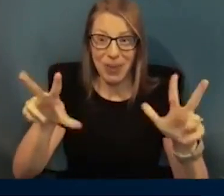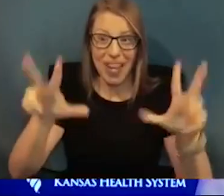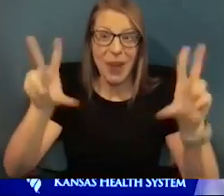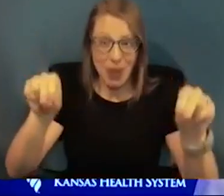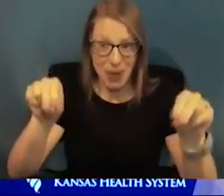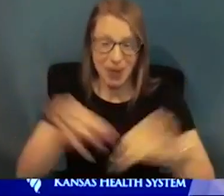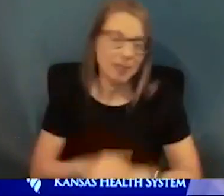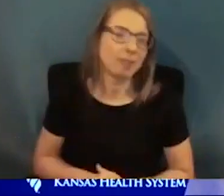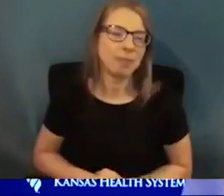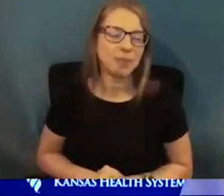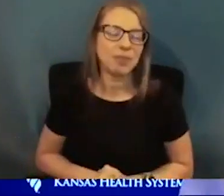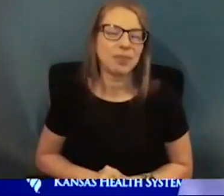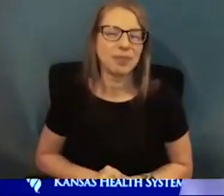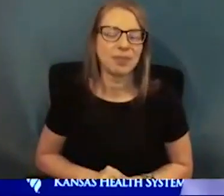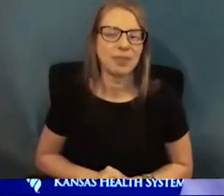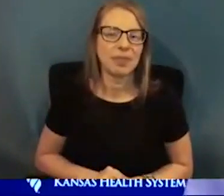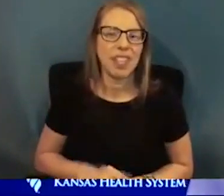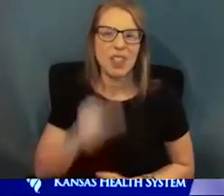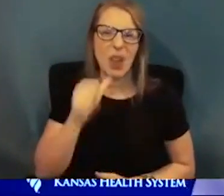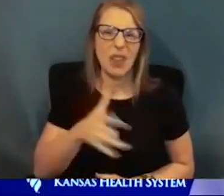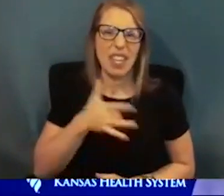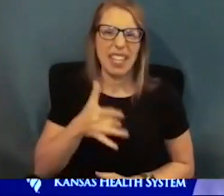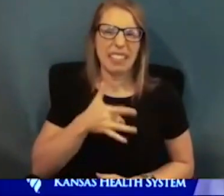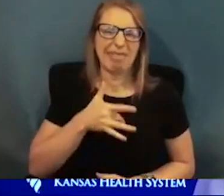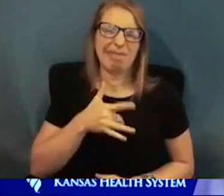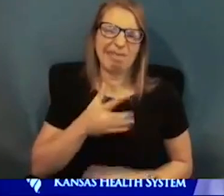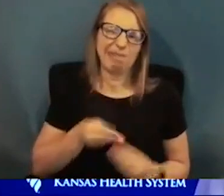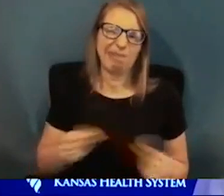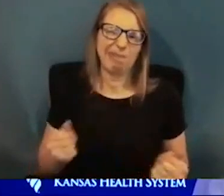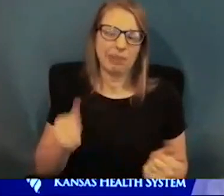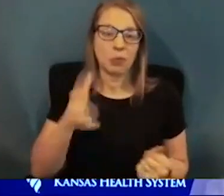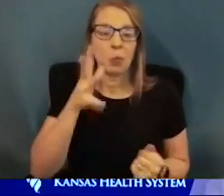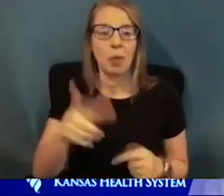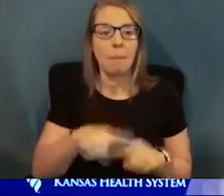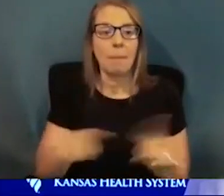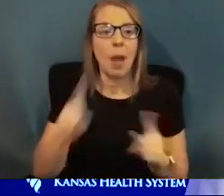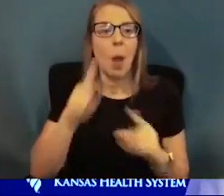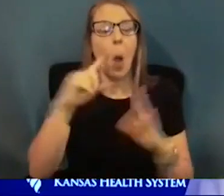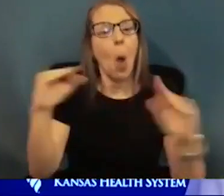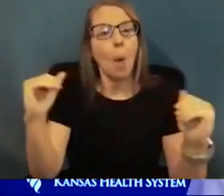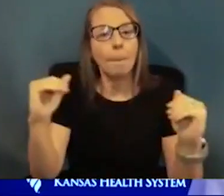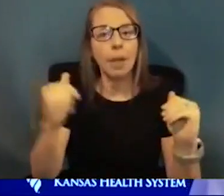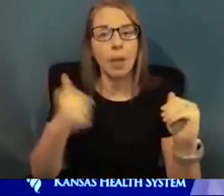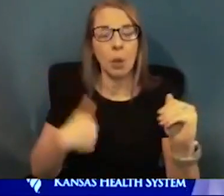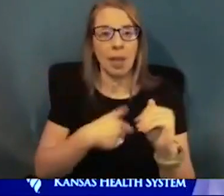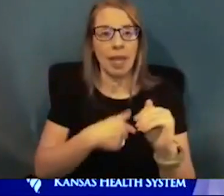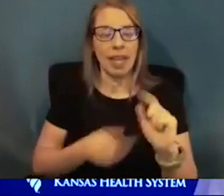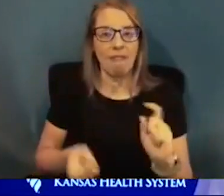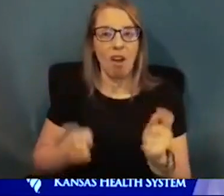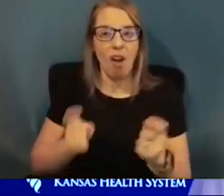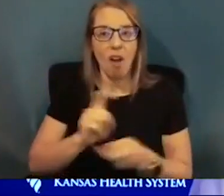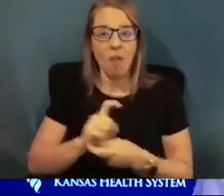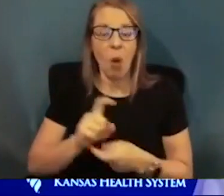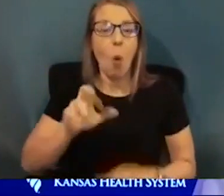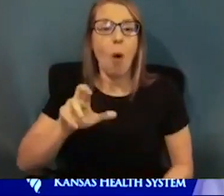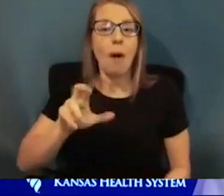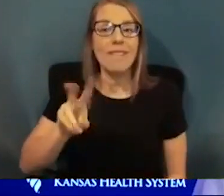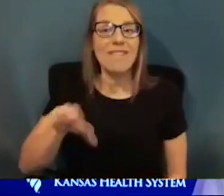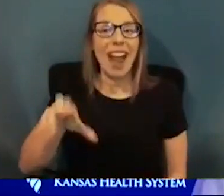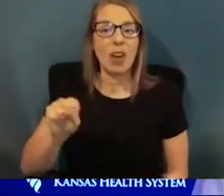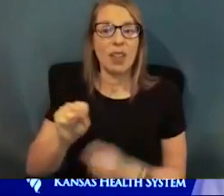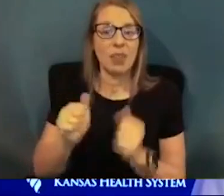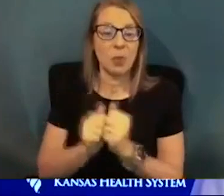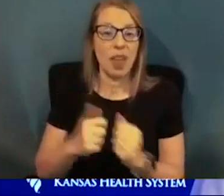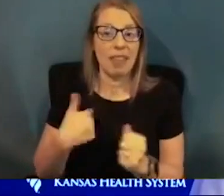We don't feel it will go away. What we would hope is that as we evolve or as the virus is with us, it